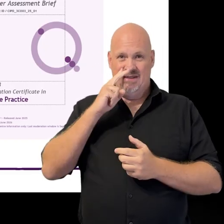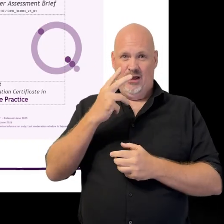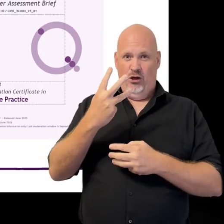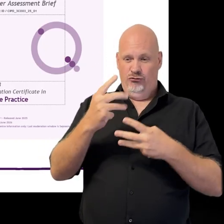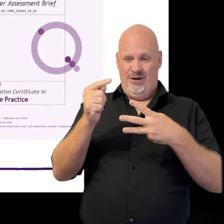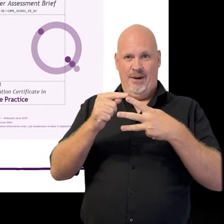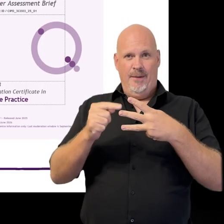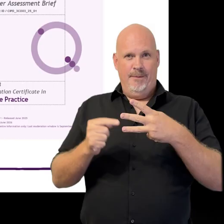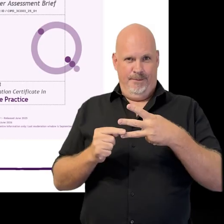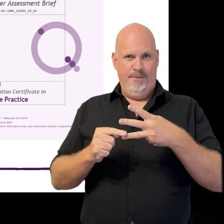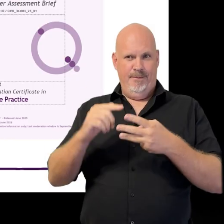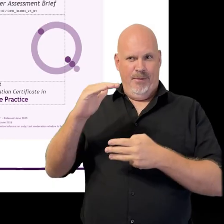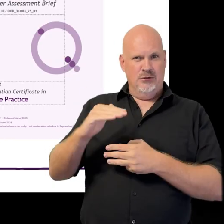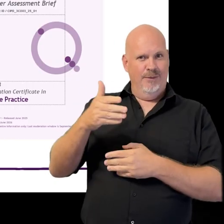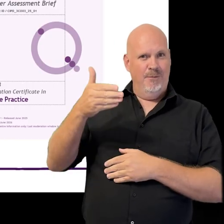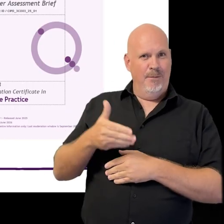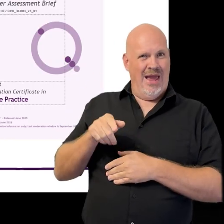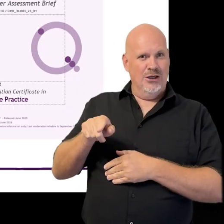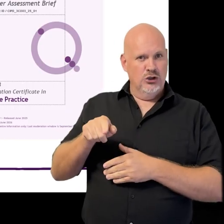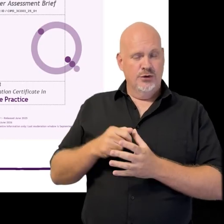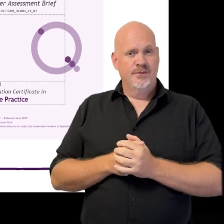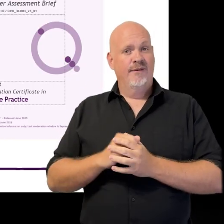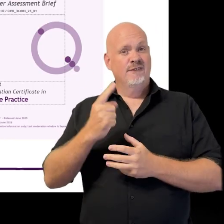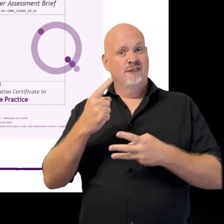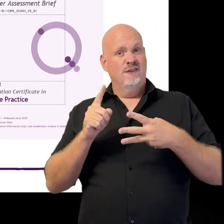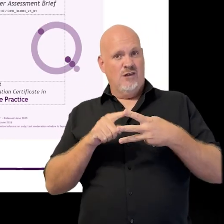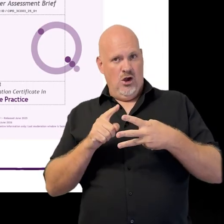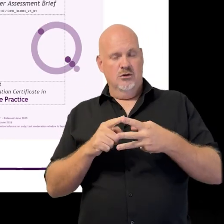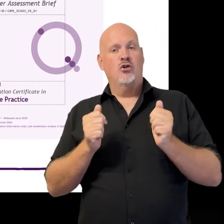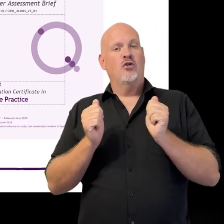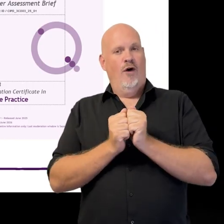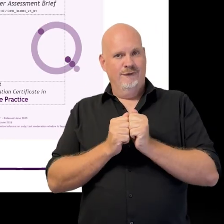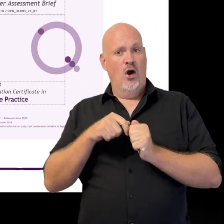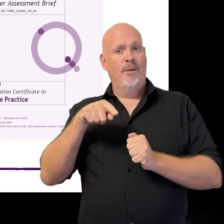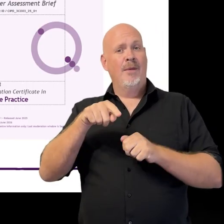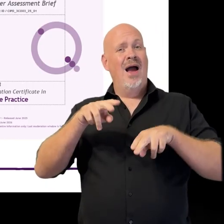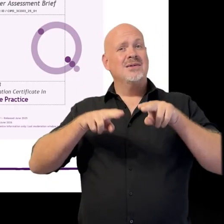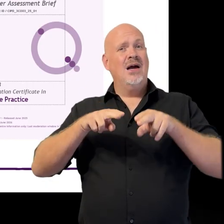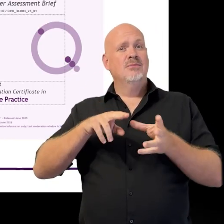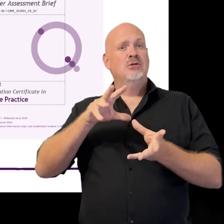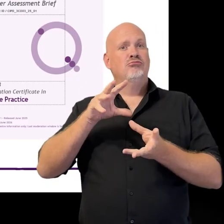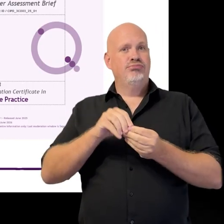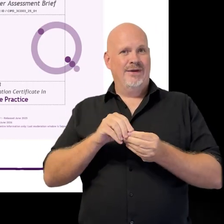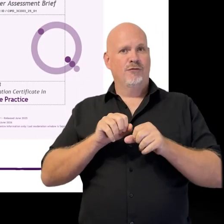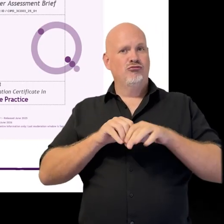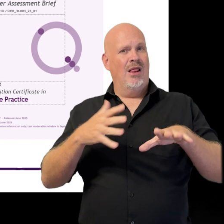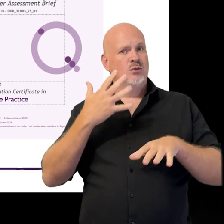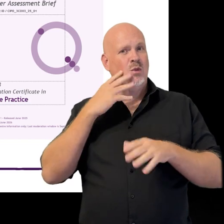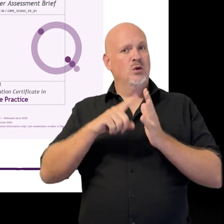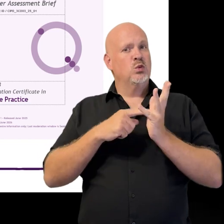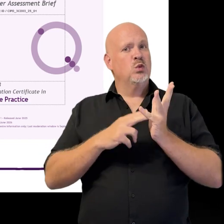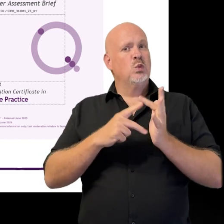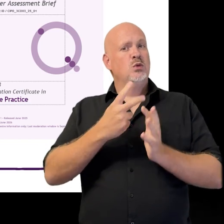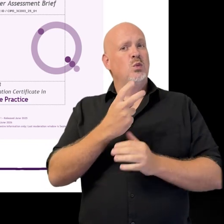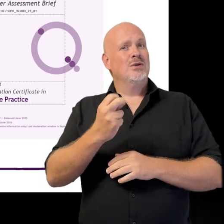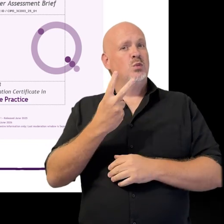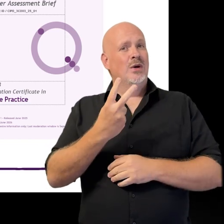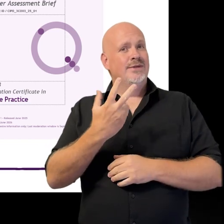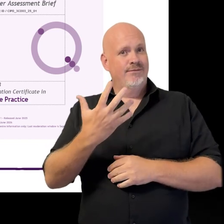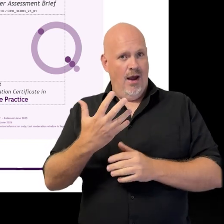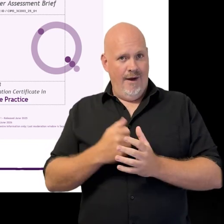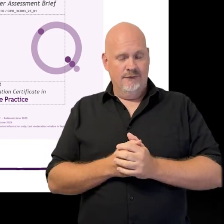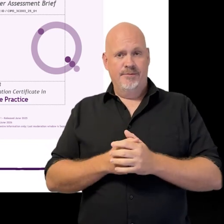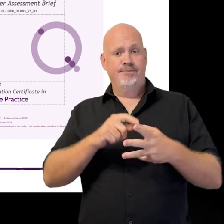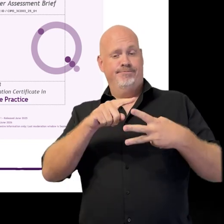front page of the assessment brief we're talking about here. So just to be clear, you should check that any brief you're working